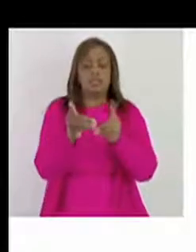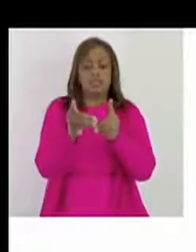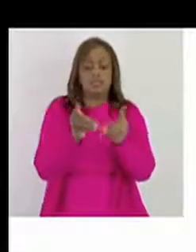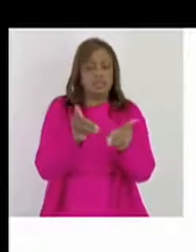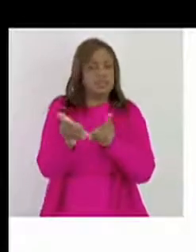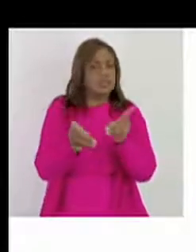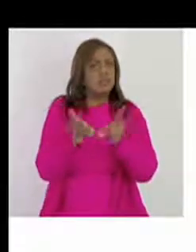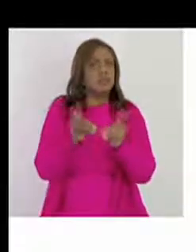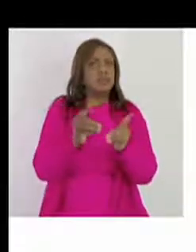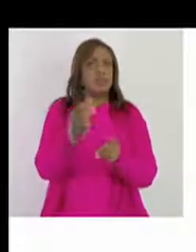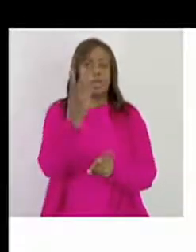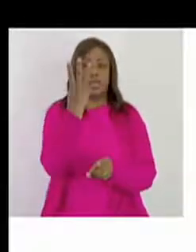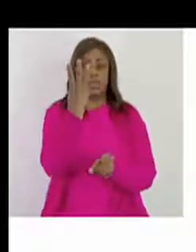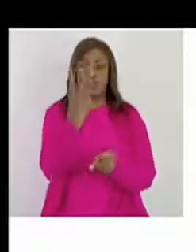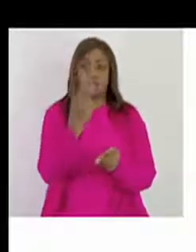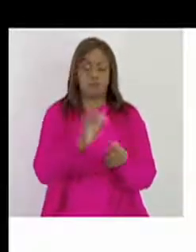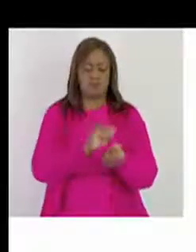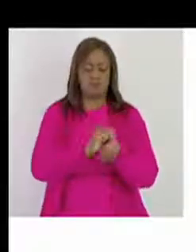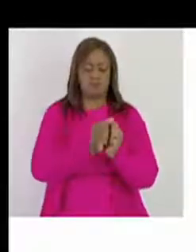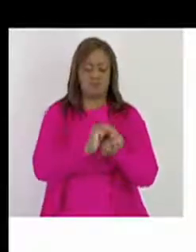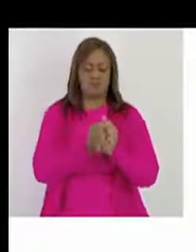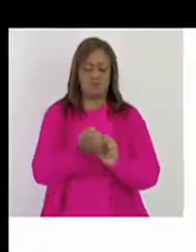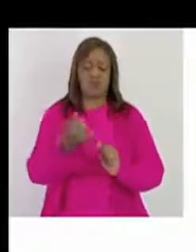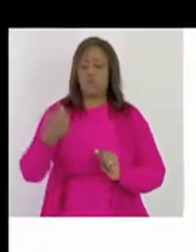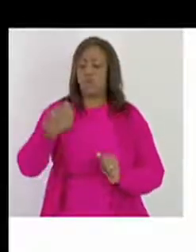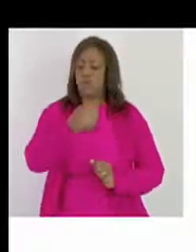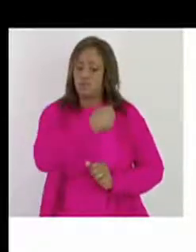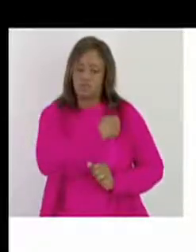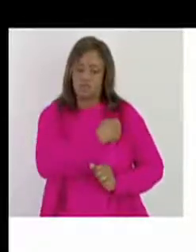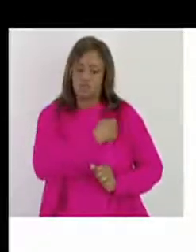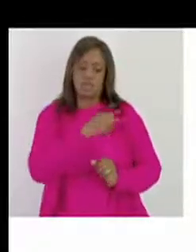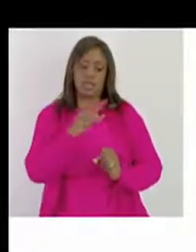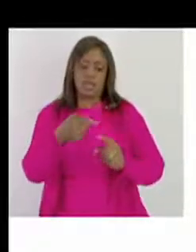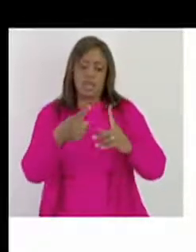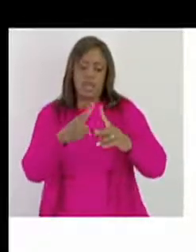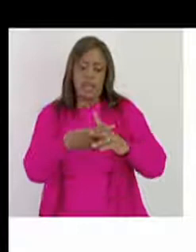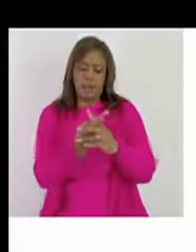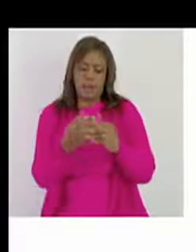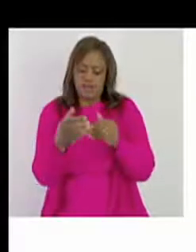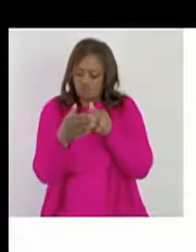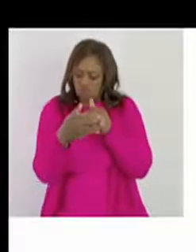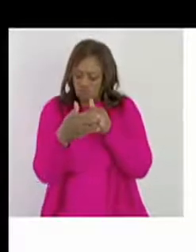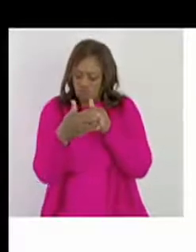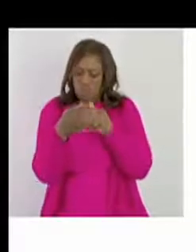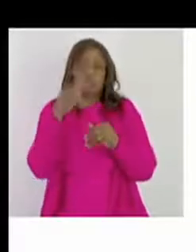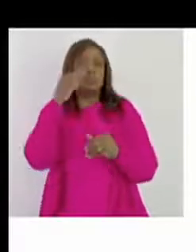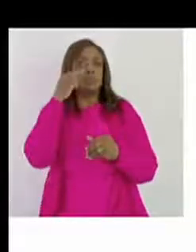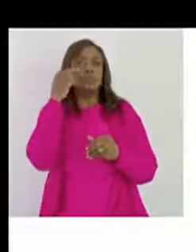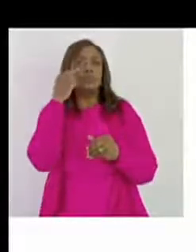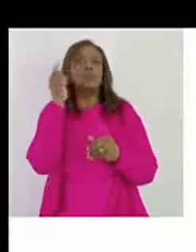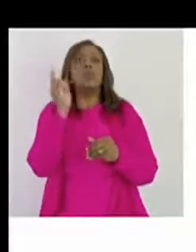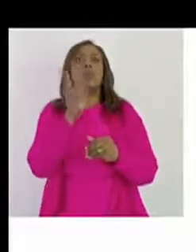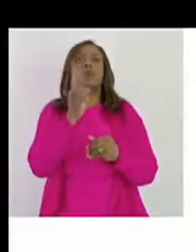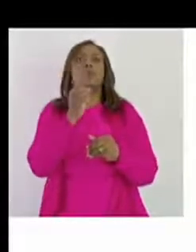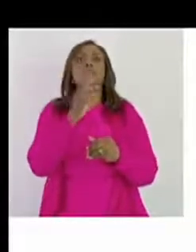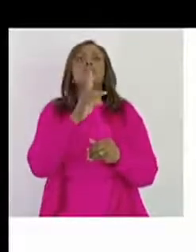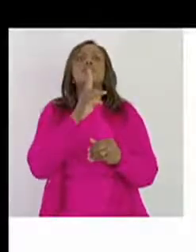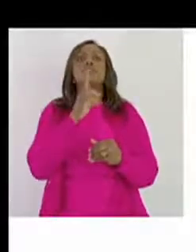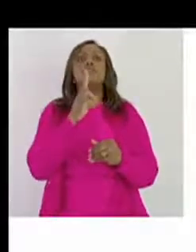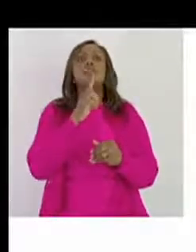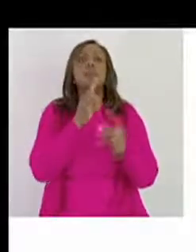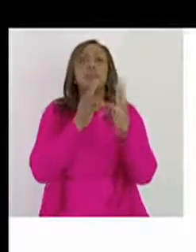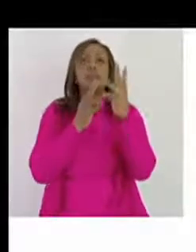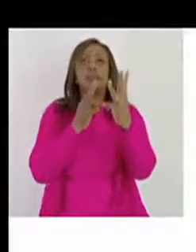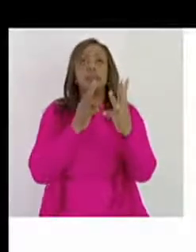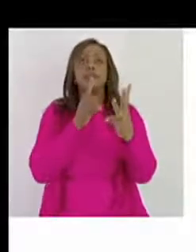3 physical changes in females that occur at the onset of menstruation. The word onset